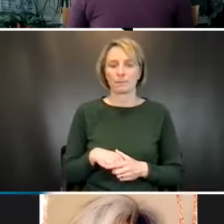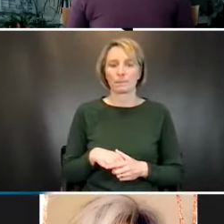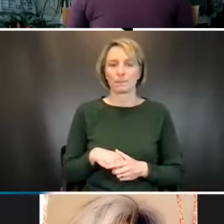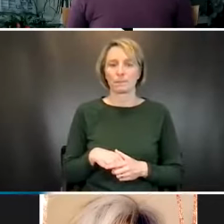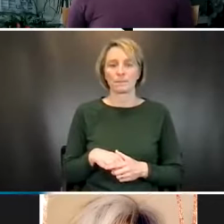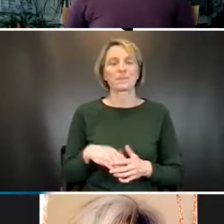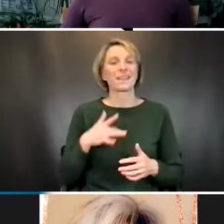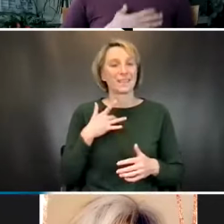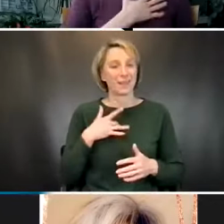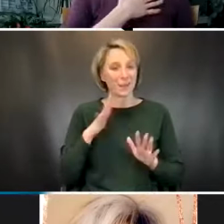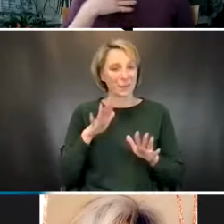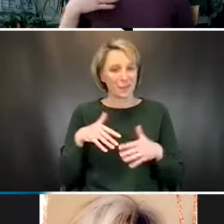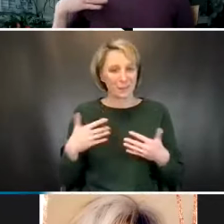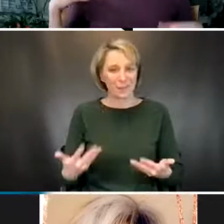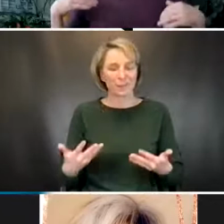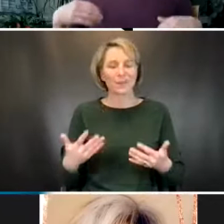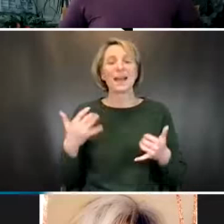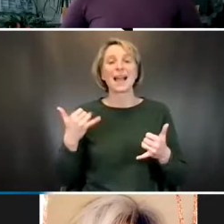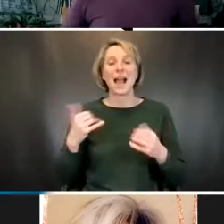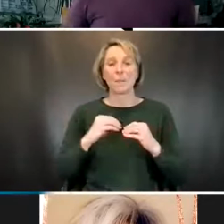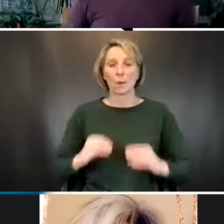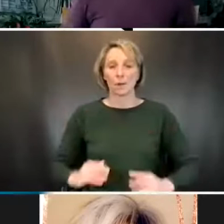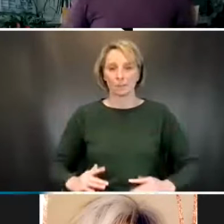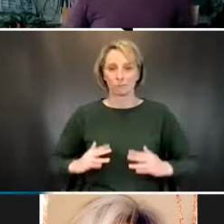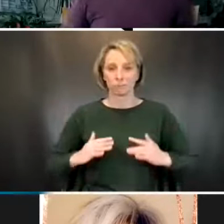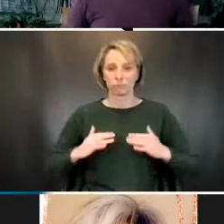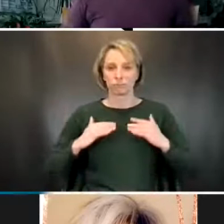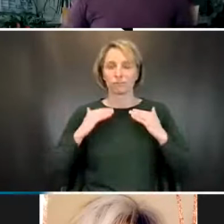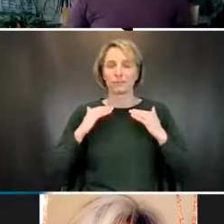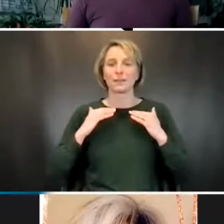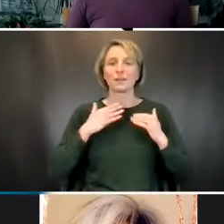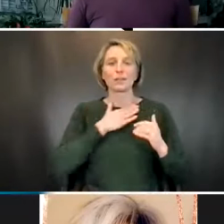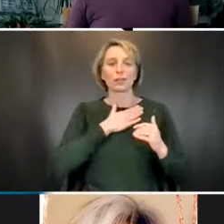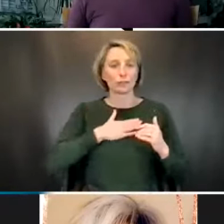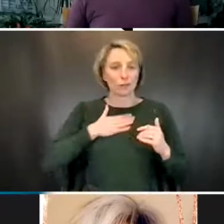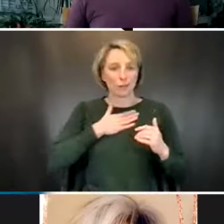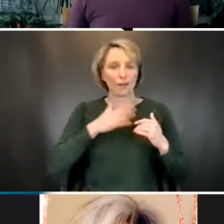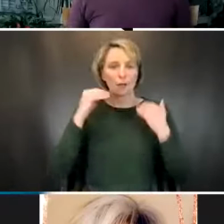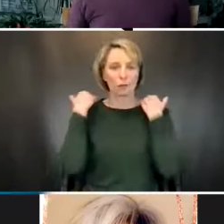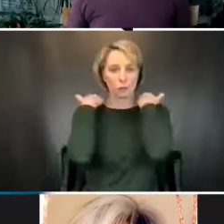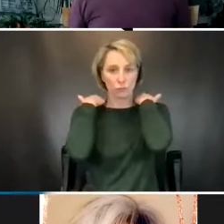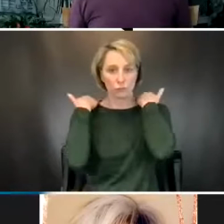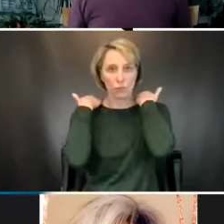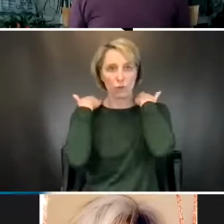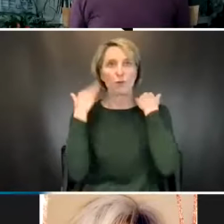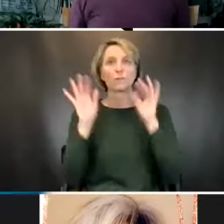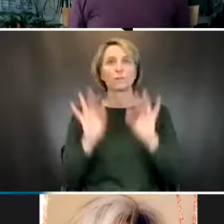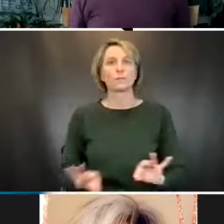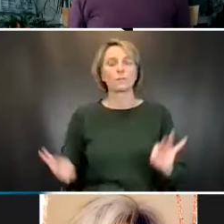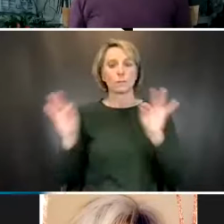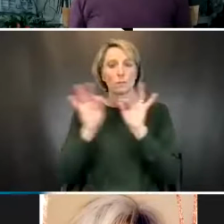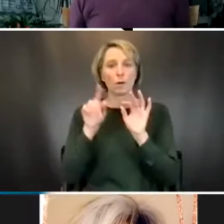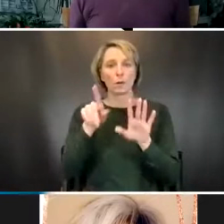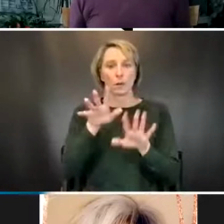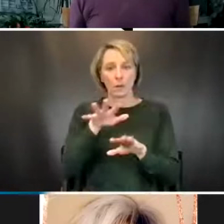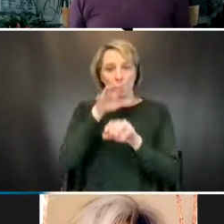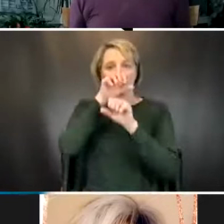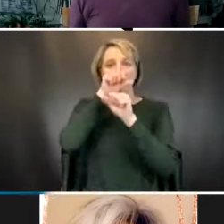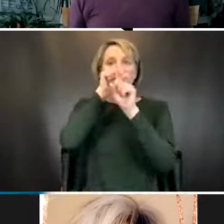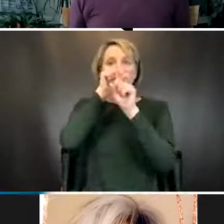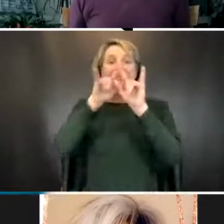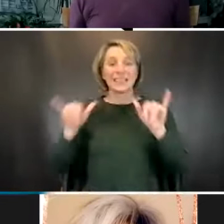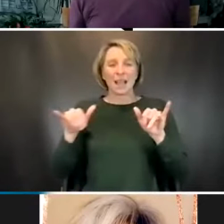Moving our way up into the chest and maybe a little bit into the shoulders. So inhaling, tightening through the